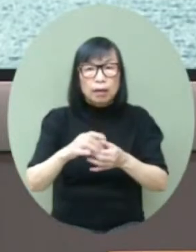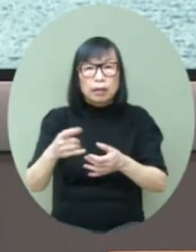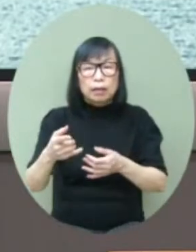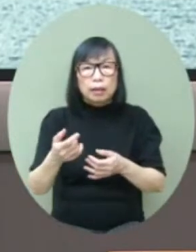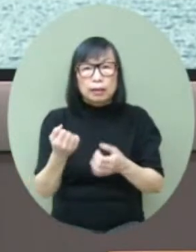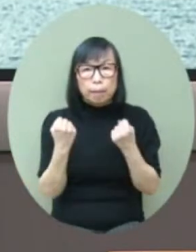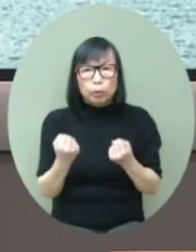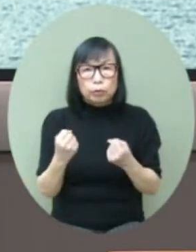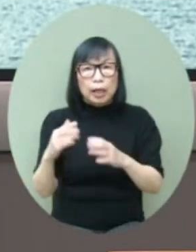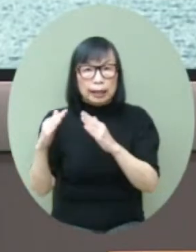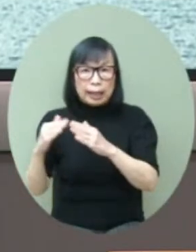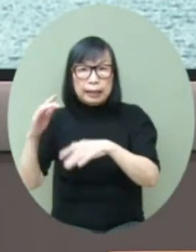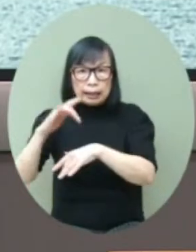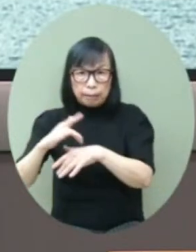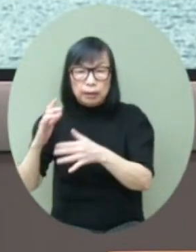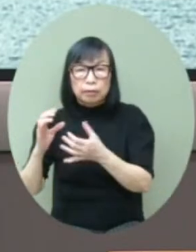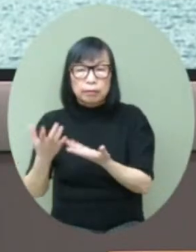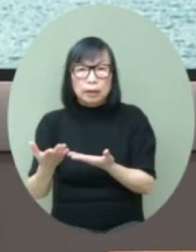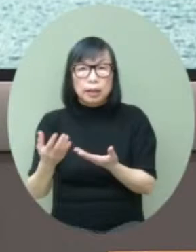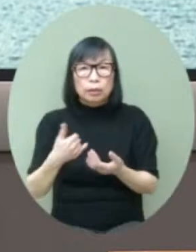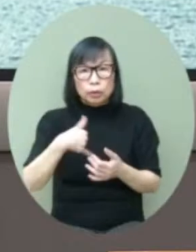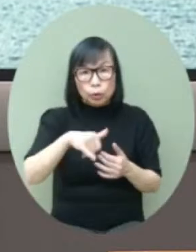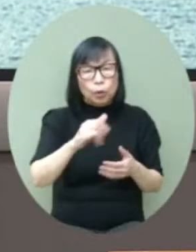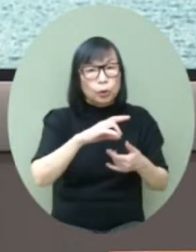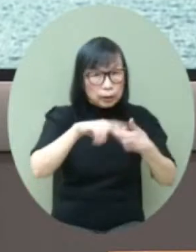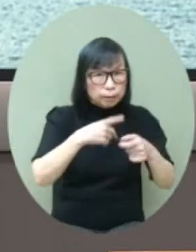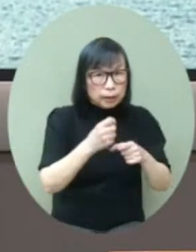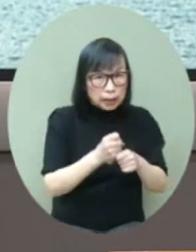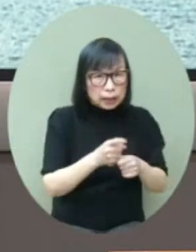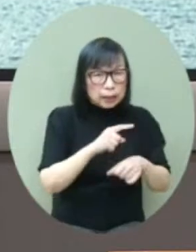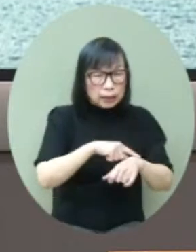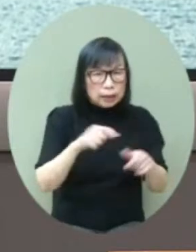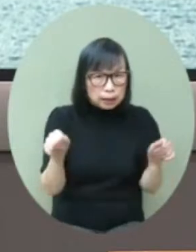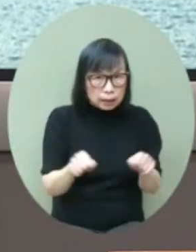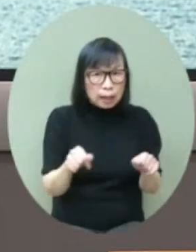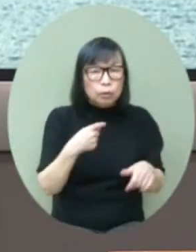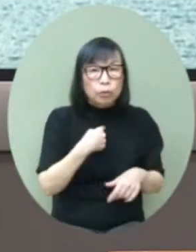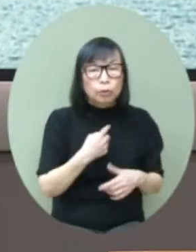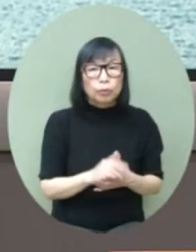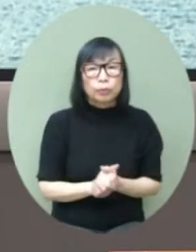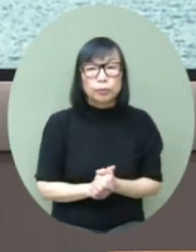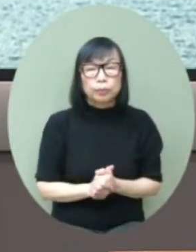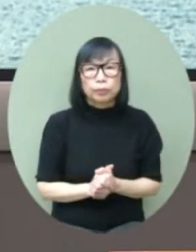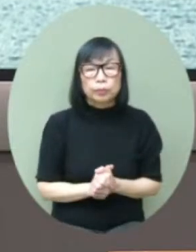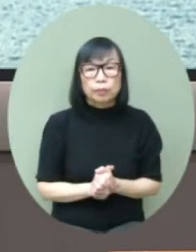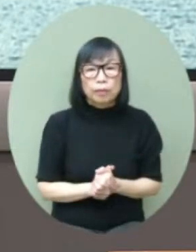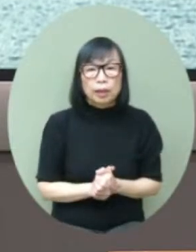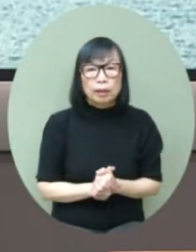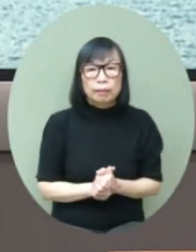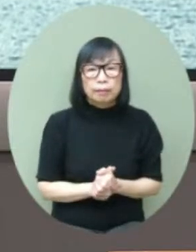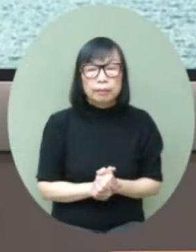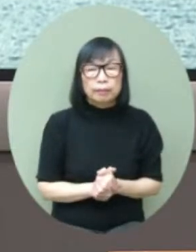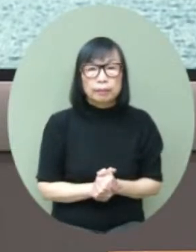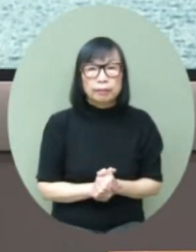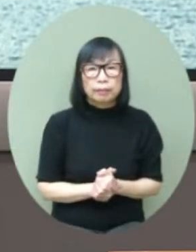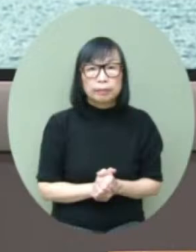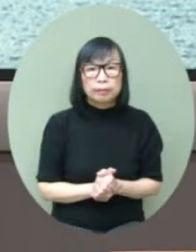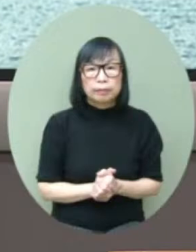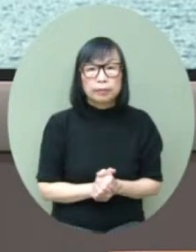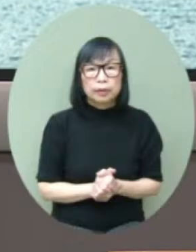contacts and close contacts will need to be, quarantined for a brief period of